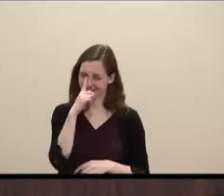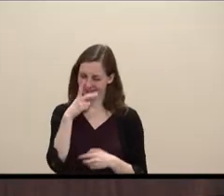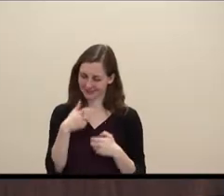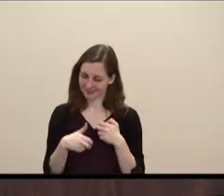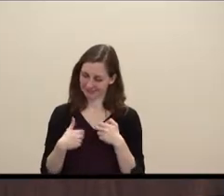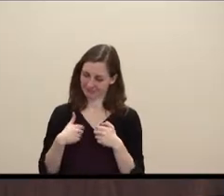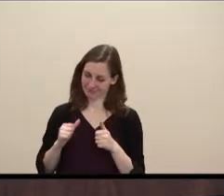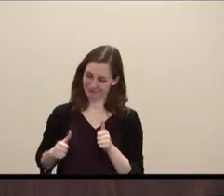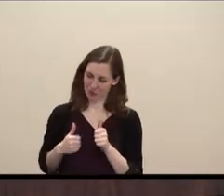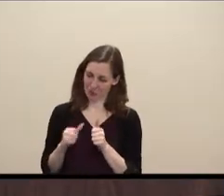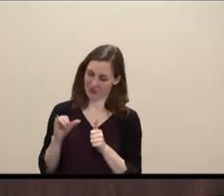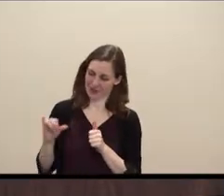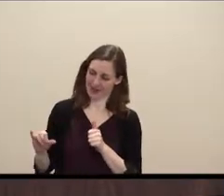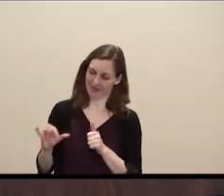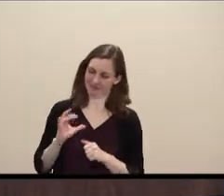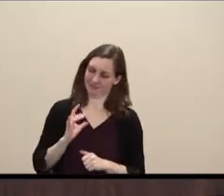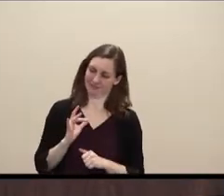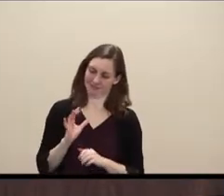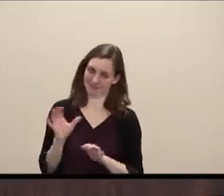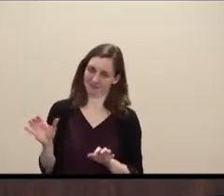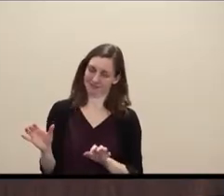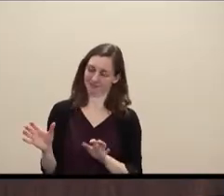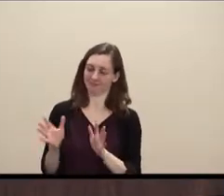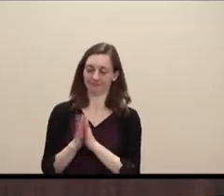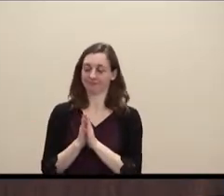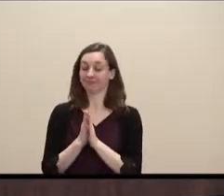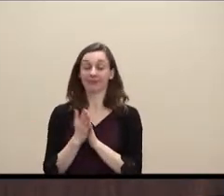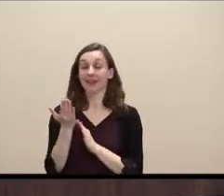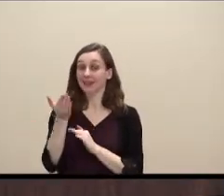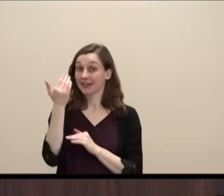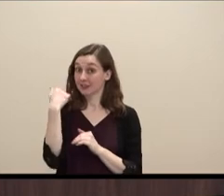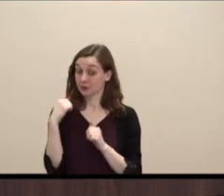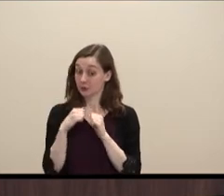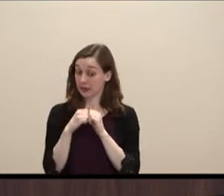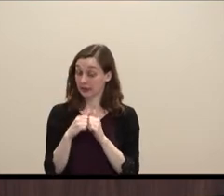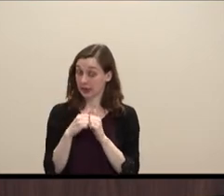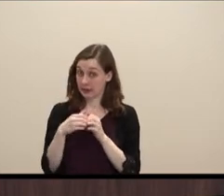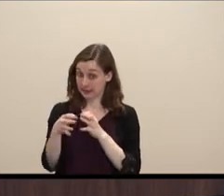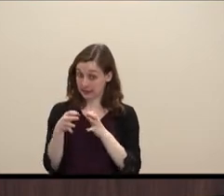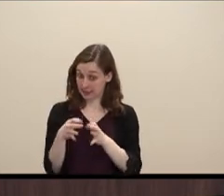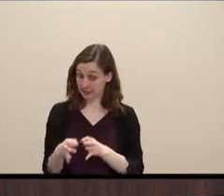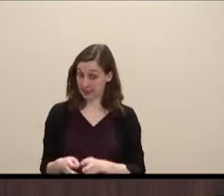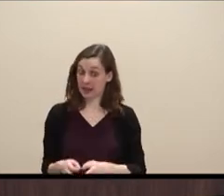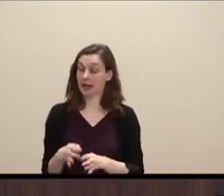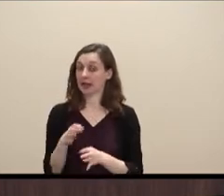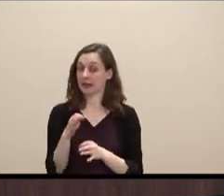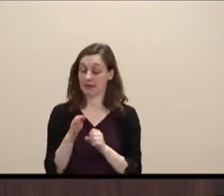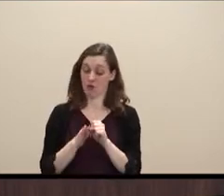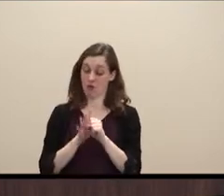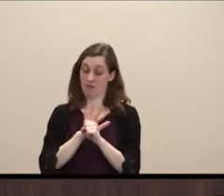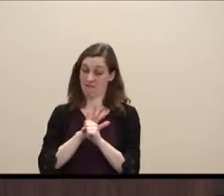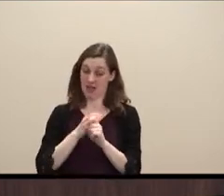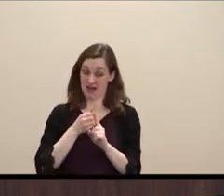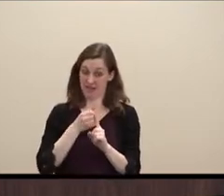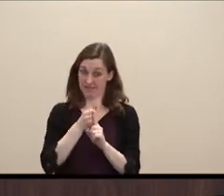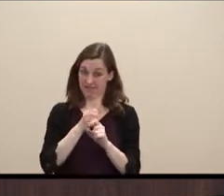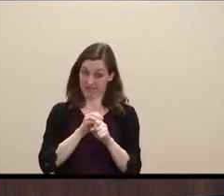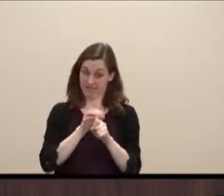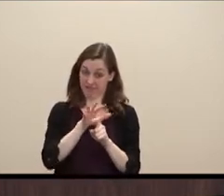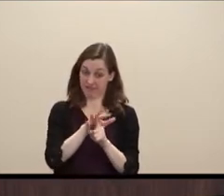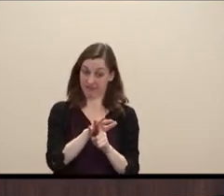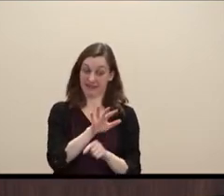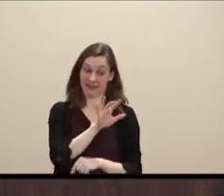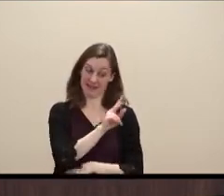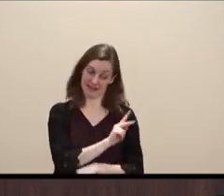of my skills. Okay, last time we were together, we talked about the impact of COVID on K-8. And the reason we separated the two